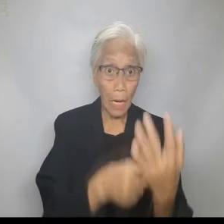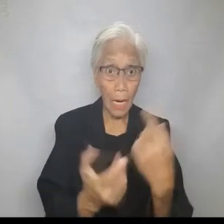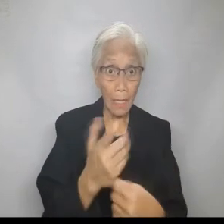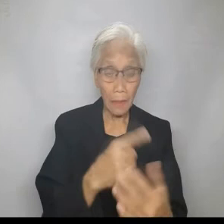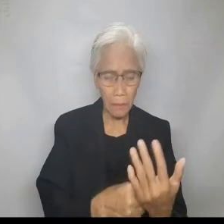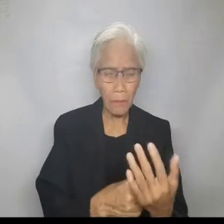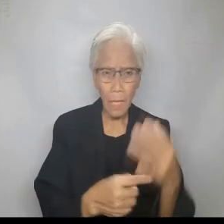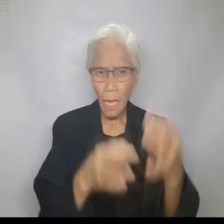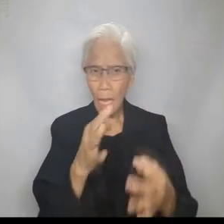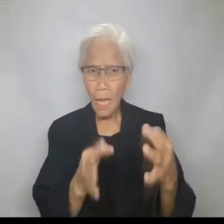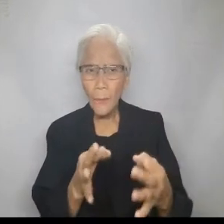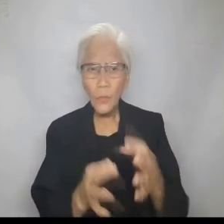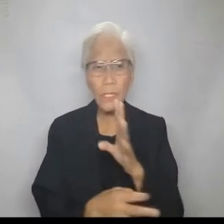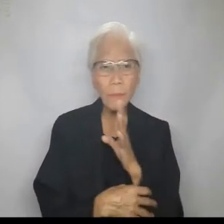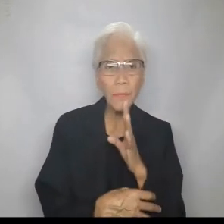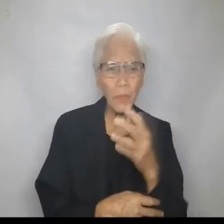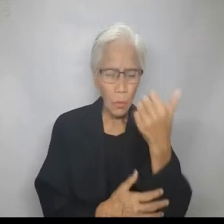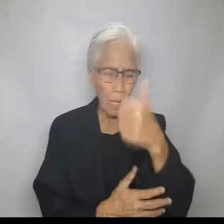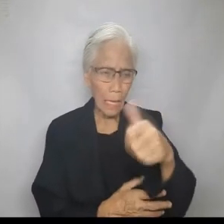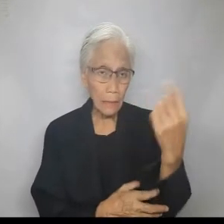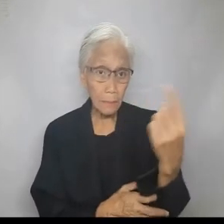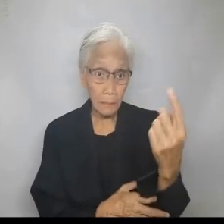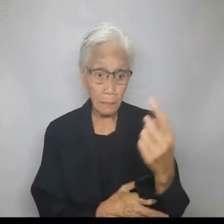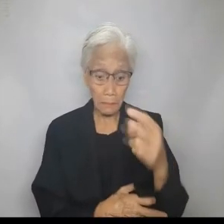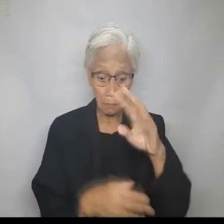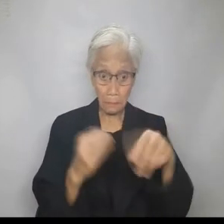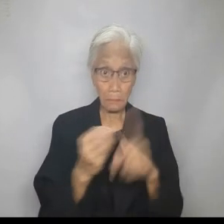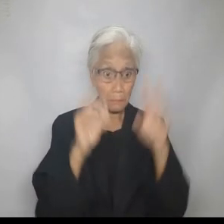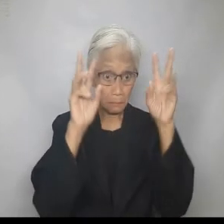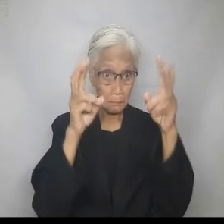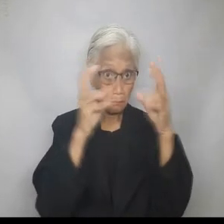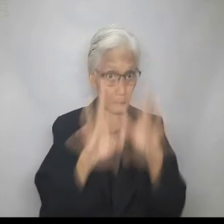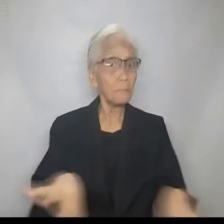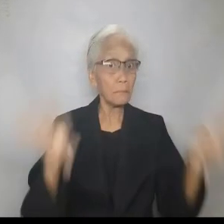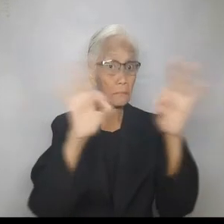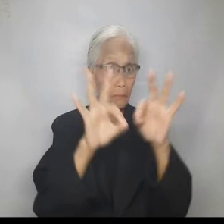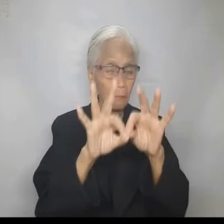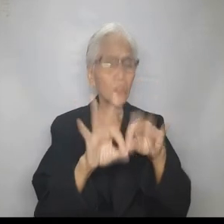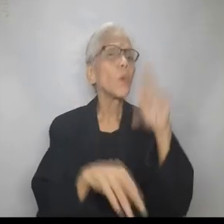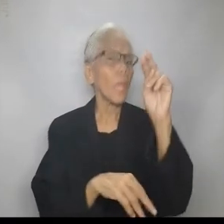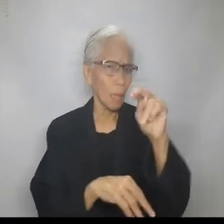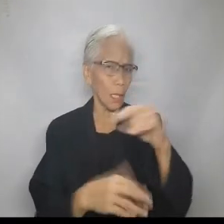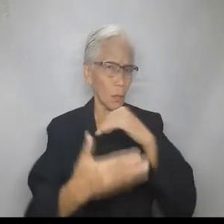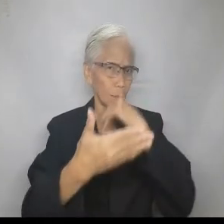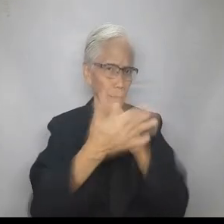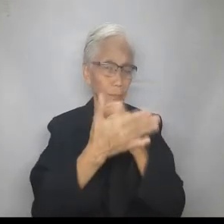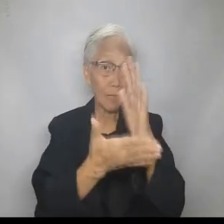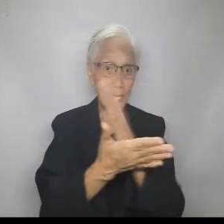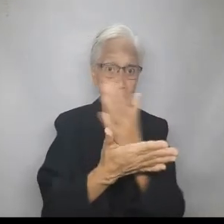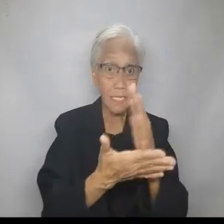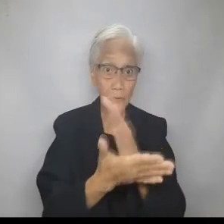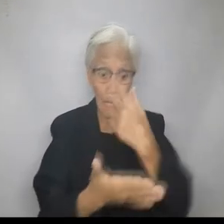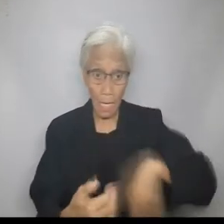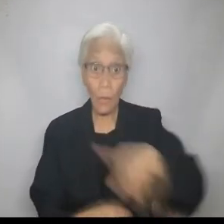to argue. If we would speak to anyone about issues important to them, we need to